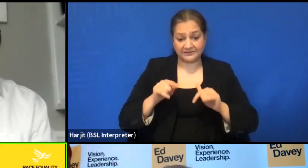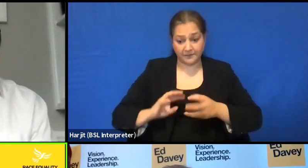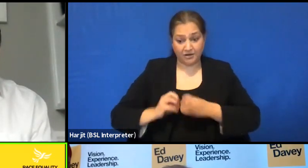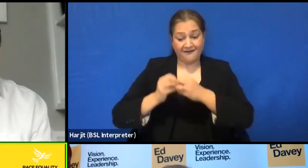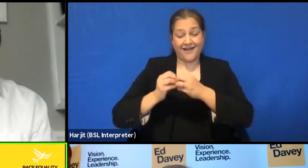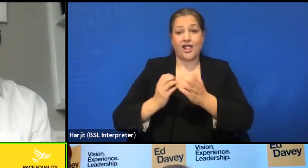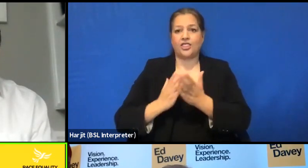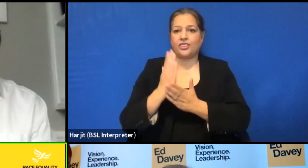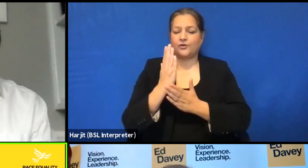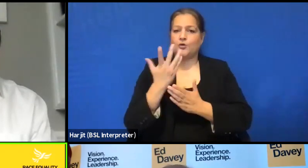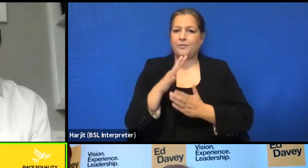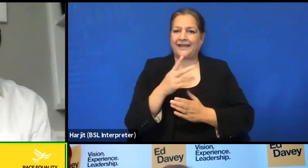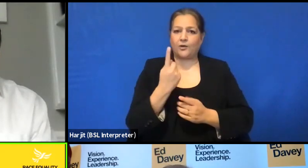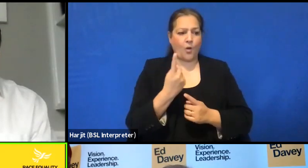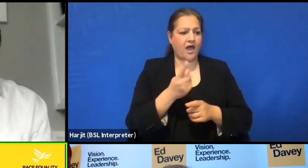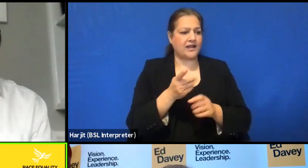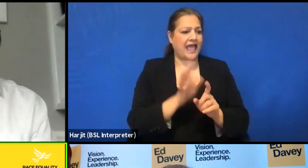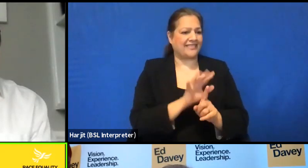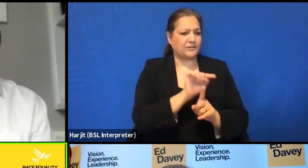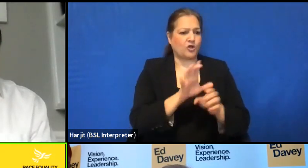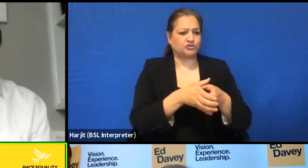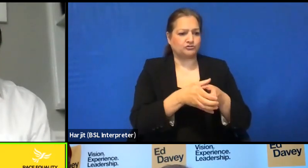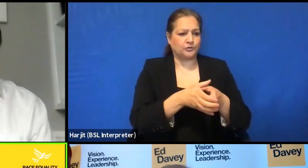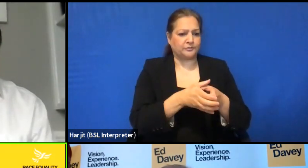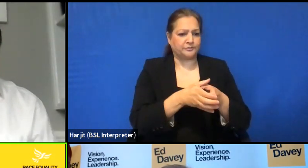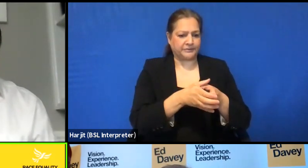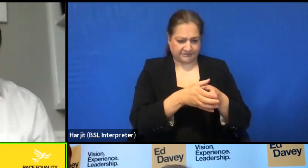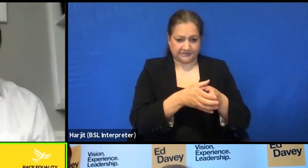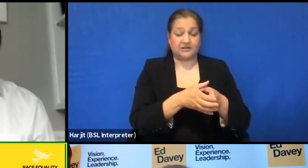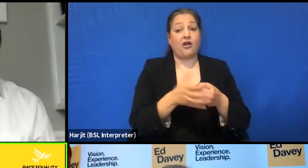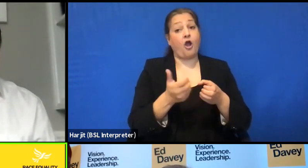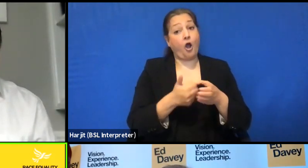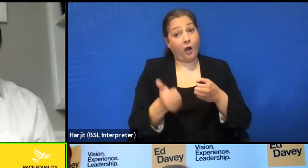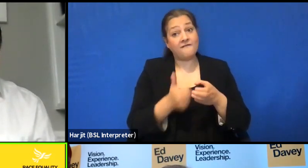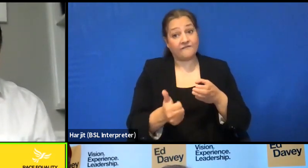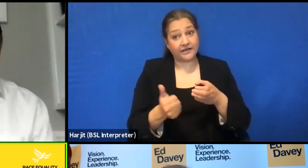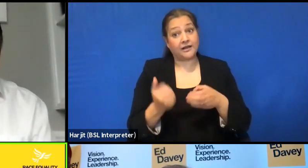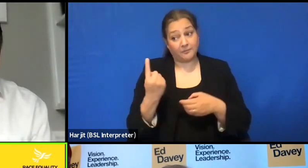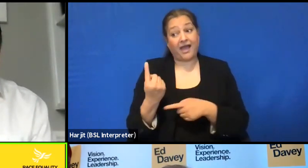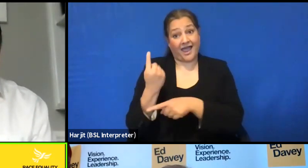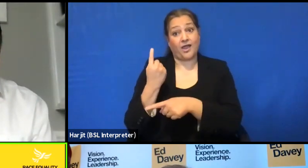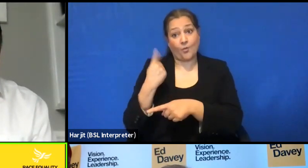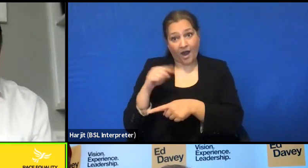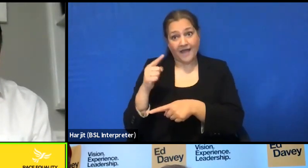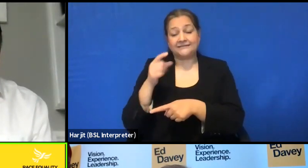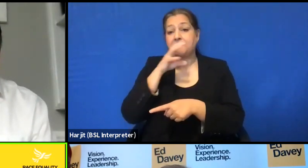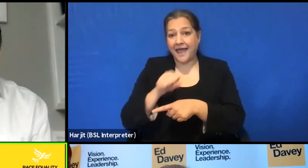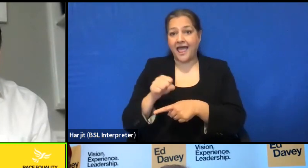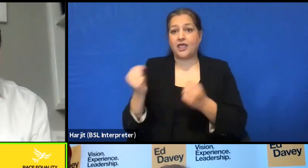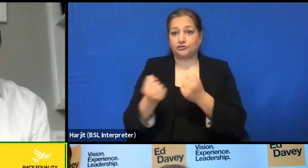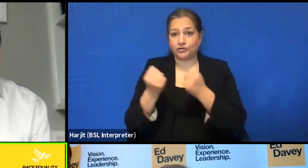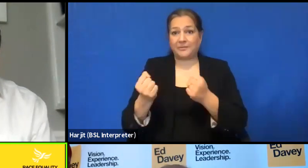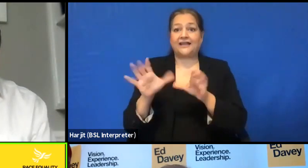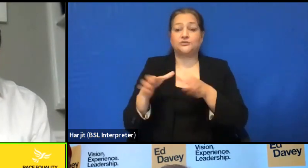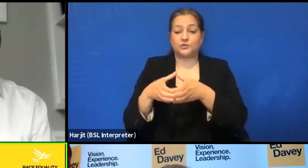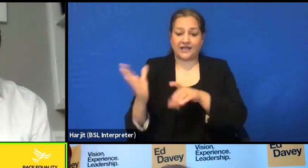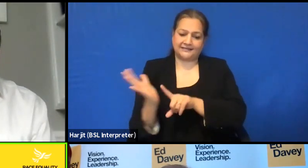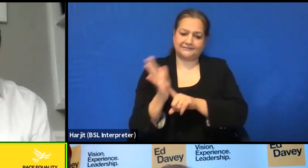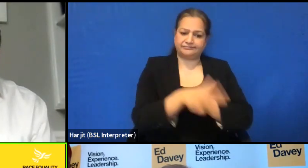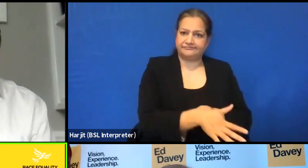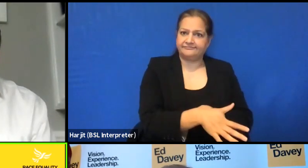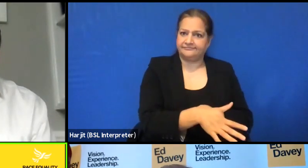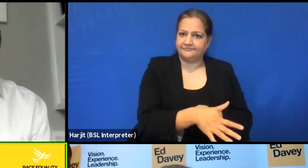one ethnic minority group by, very often, it's the white male dominated society that we've